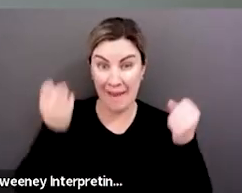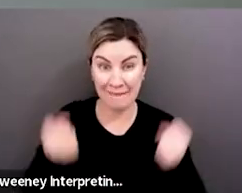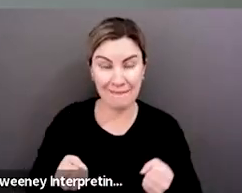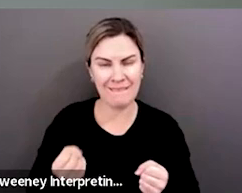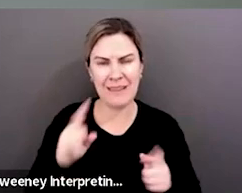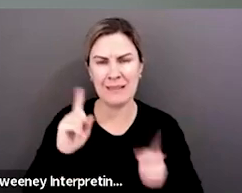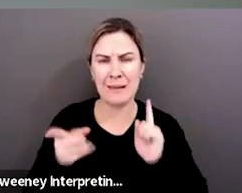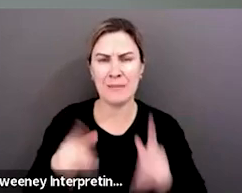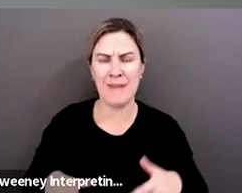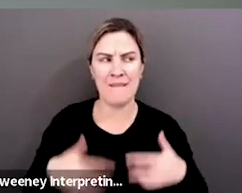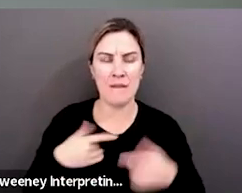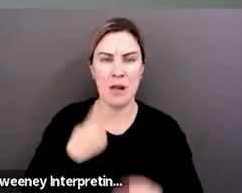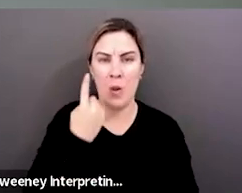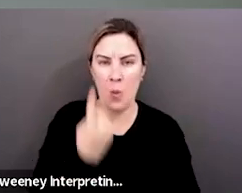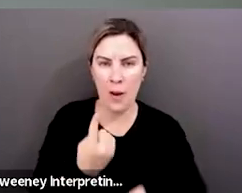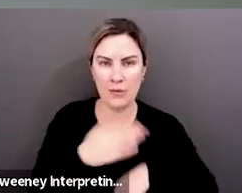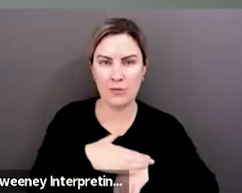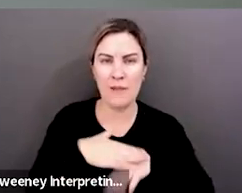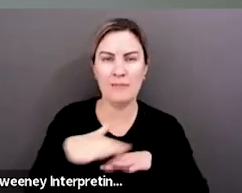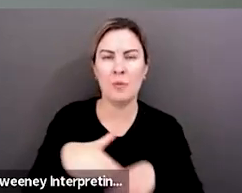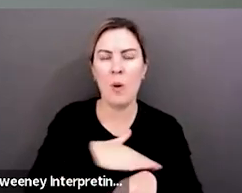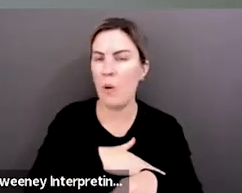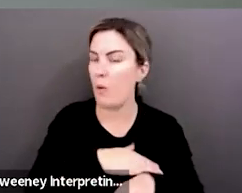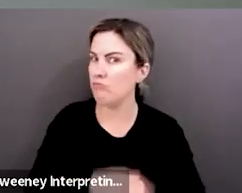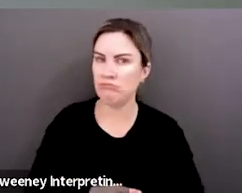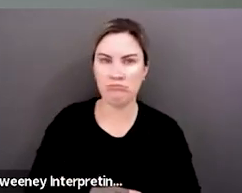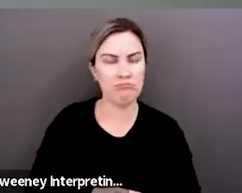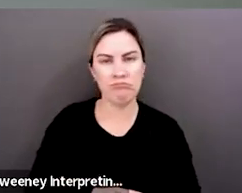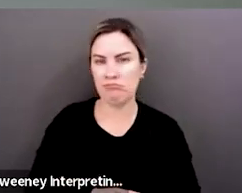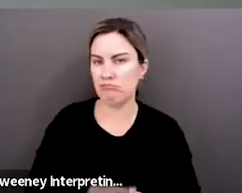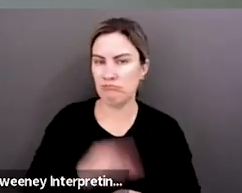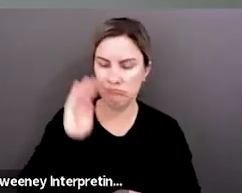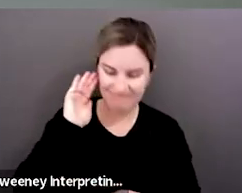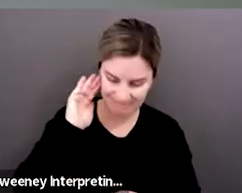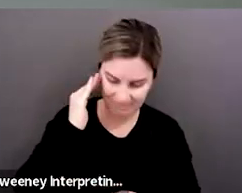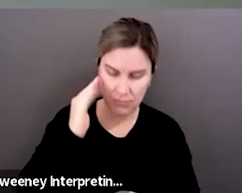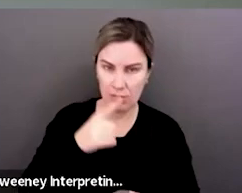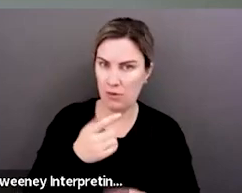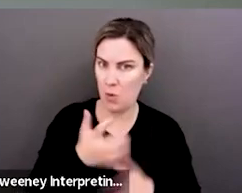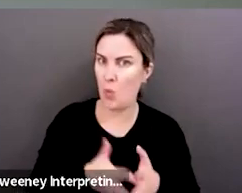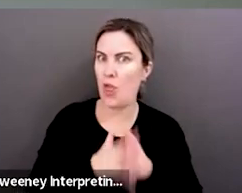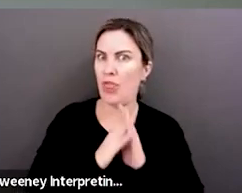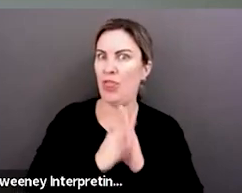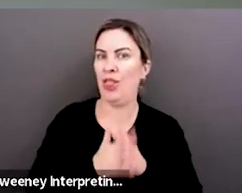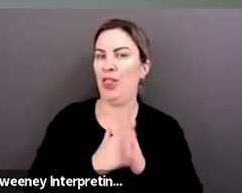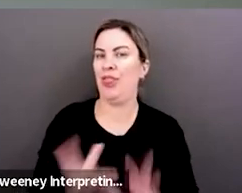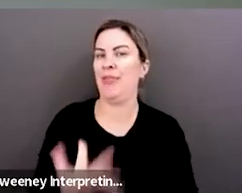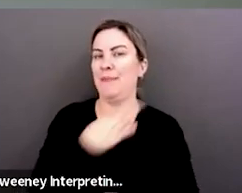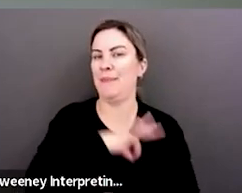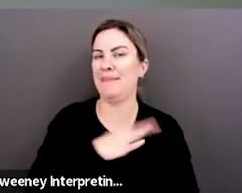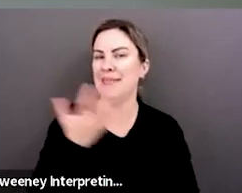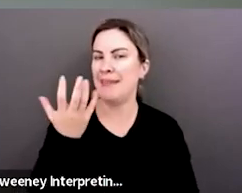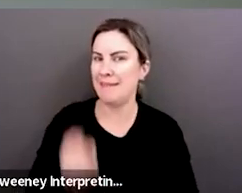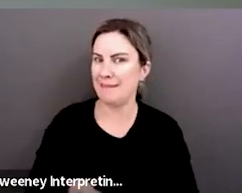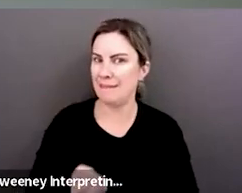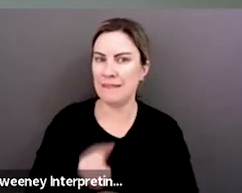it doesn't feel like it perhaps, but that persistence does pay off, and that persistence seems to be a key component to